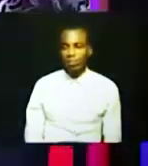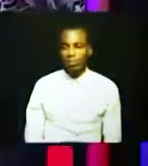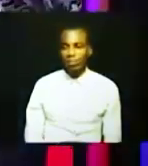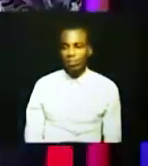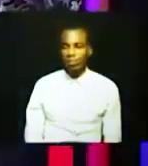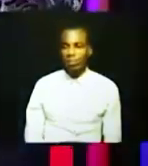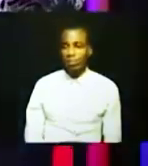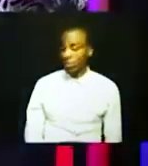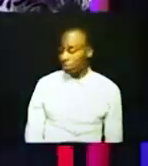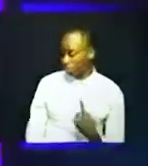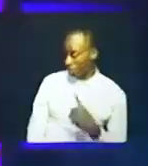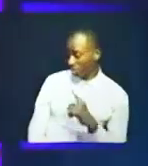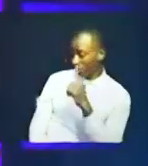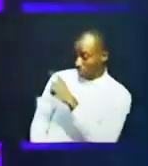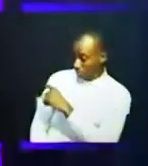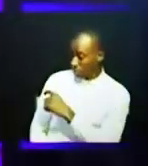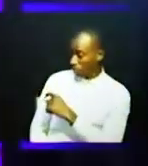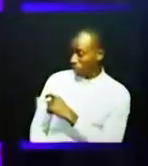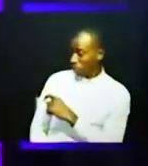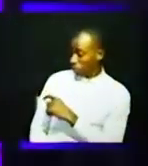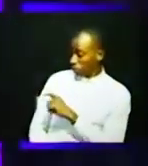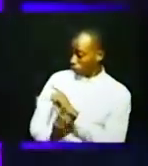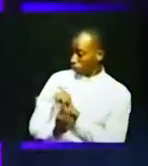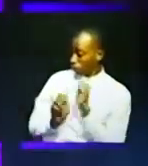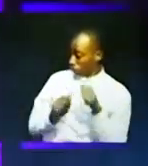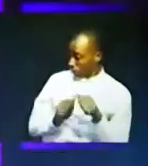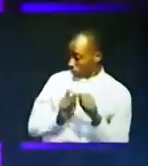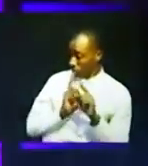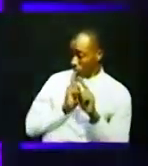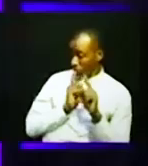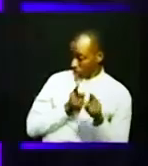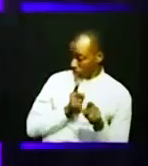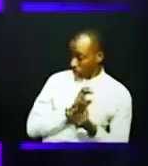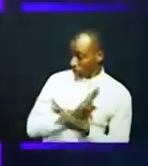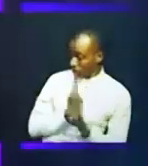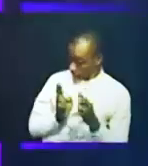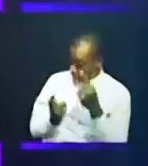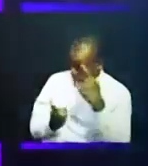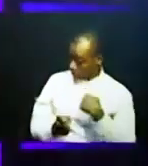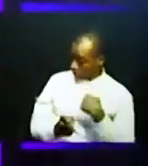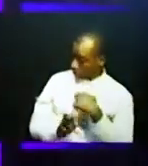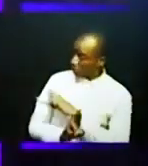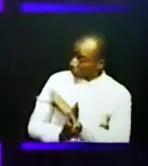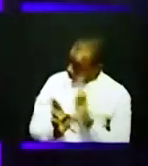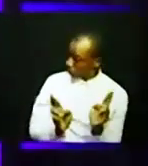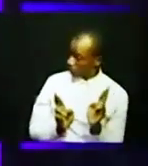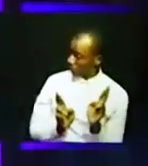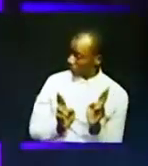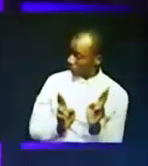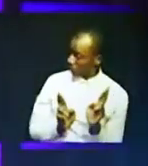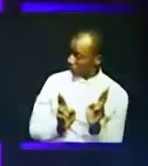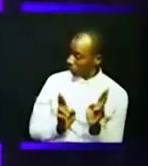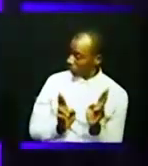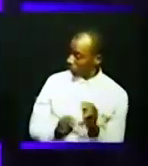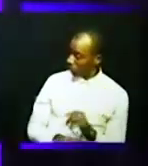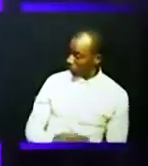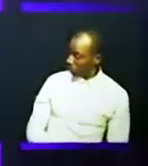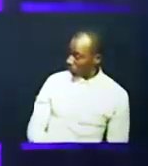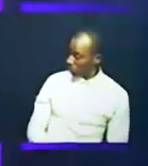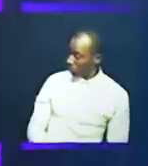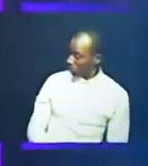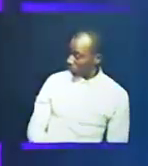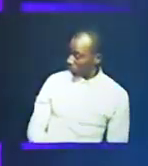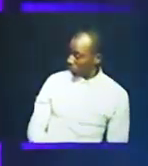mu. Do you have a ready answer? So uwo mu aye bi awaye kra do so de bema.